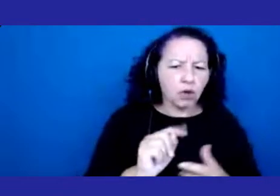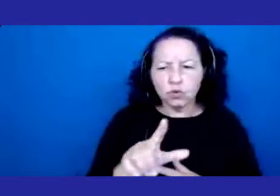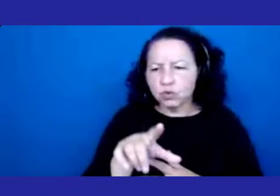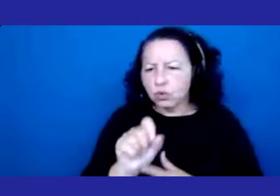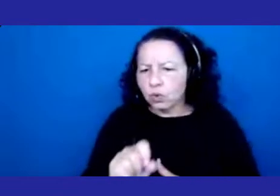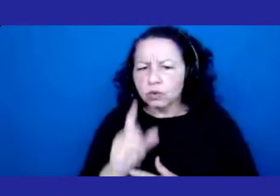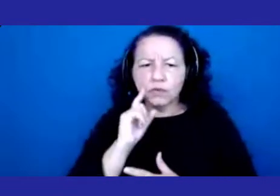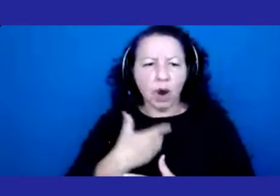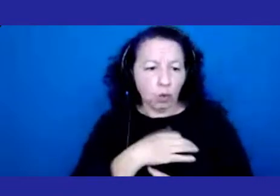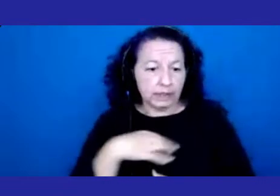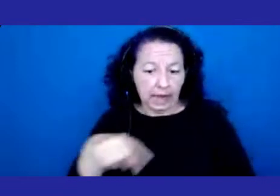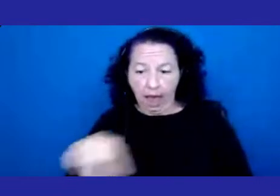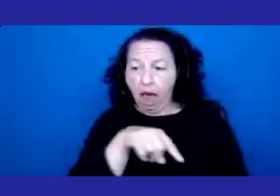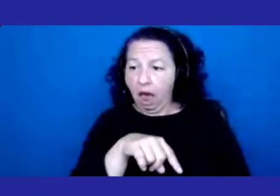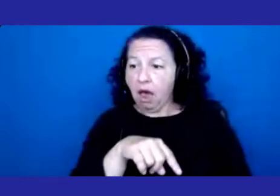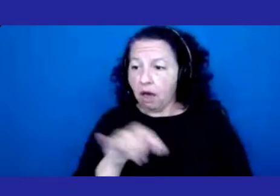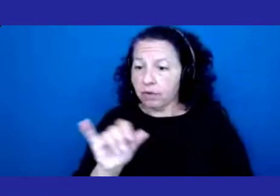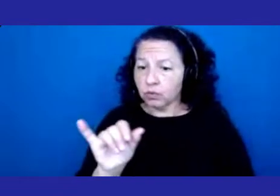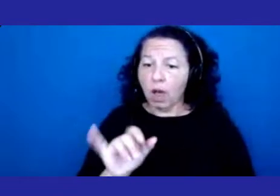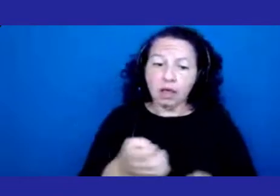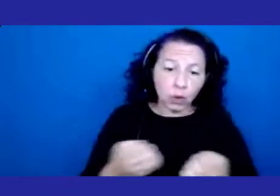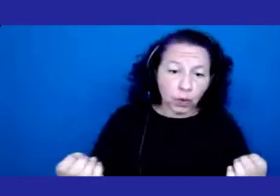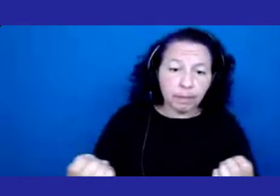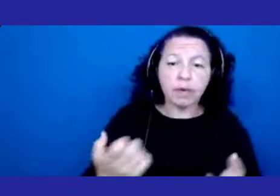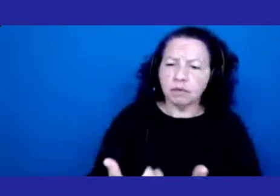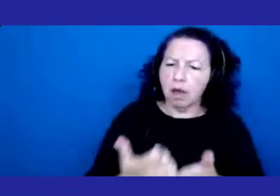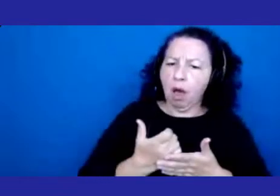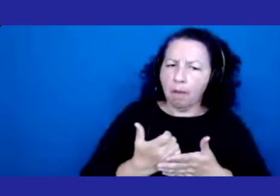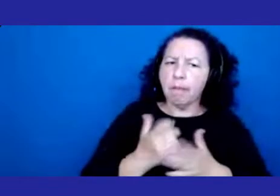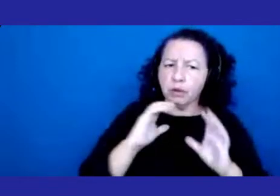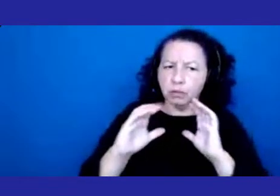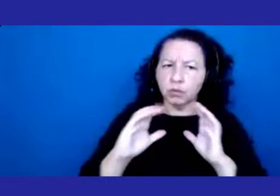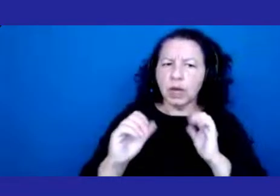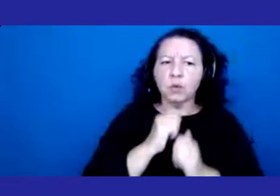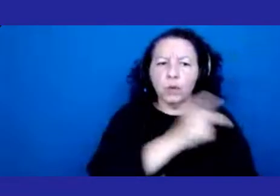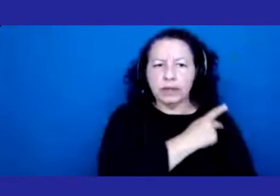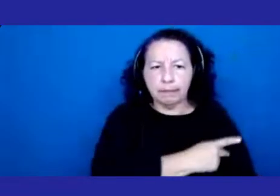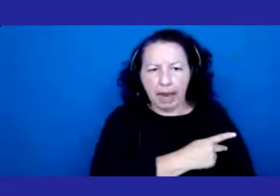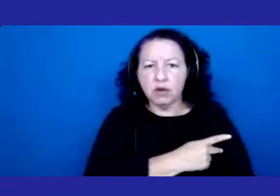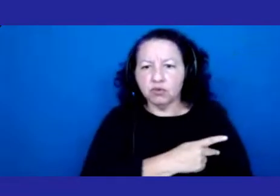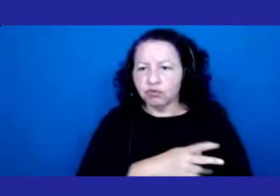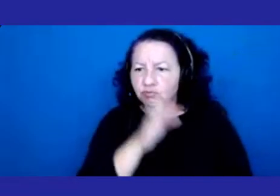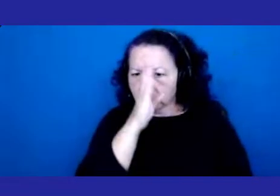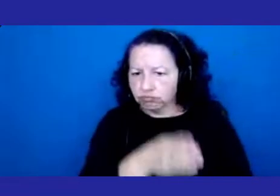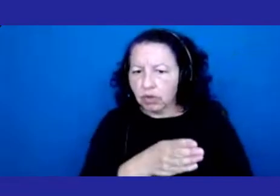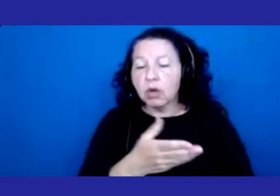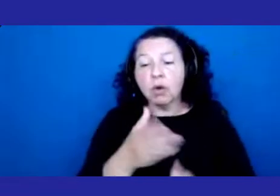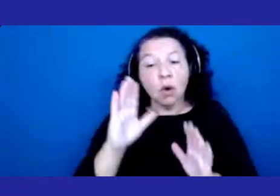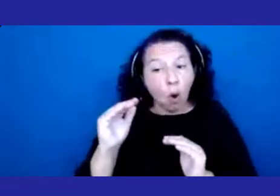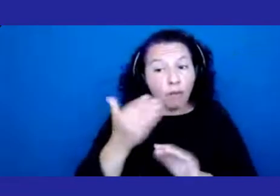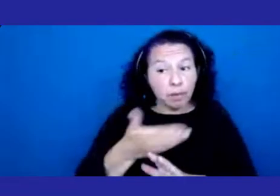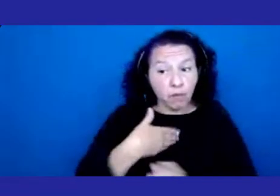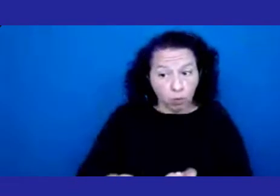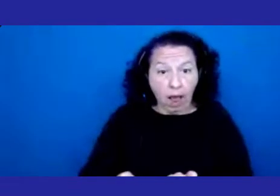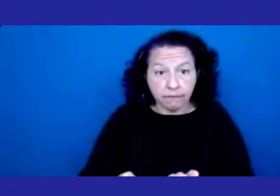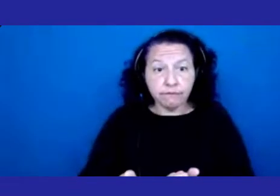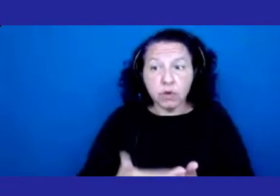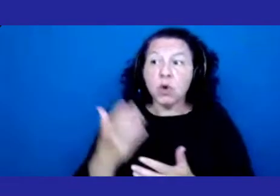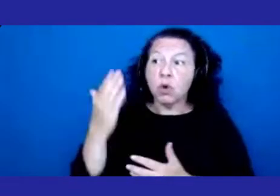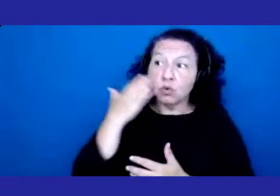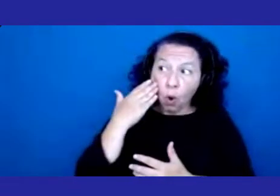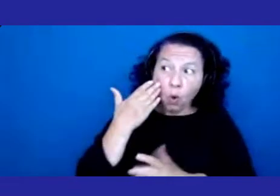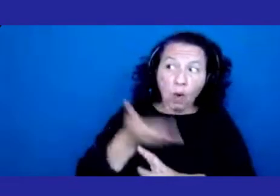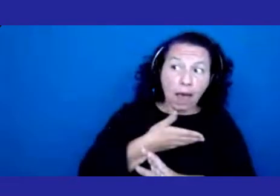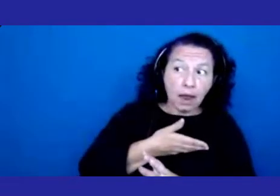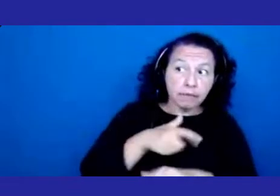staff and equipment to help us communicate with the patients. Hopefully before they arrive, we know that they're coming, and we're